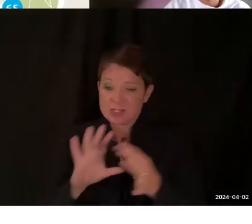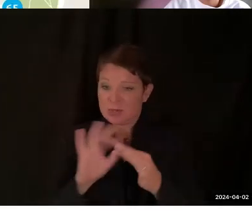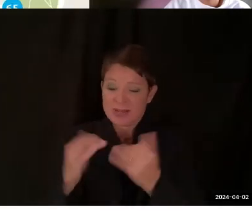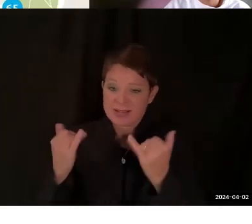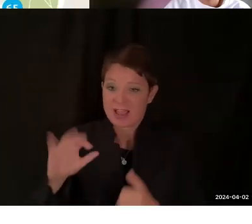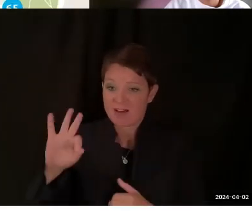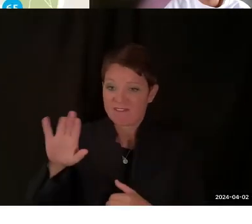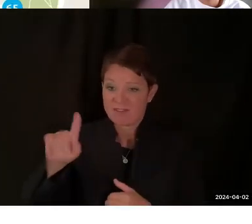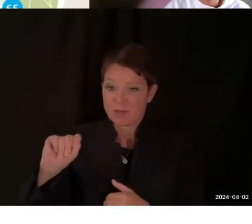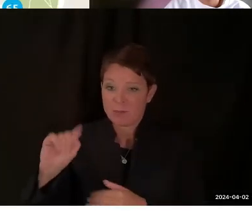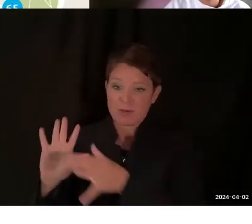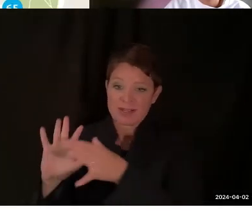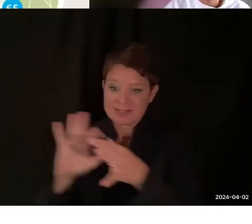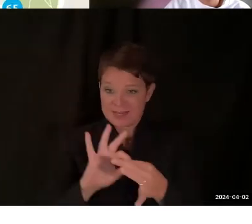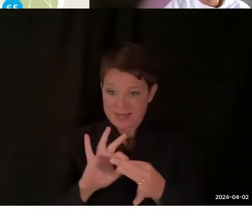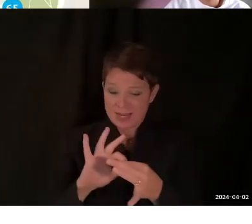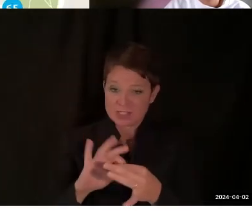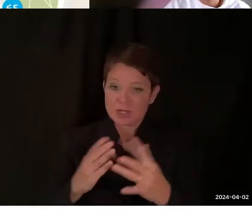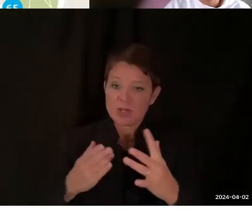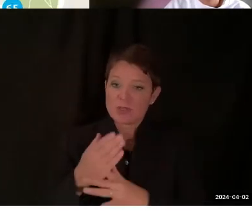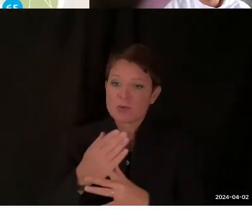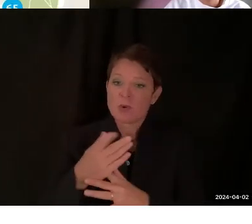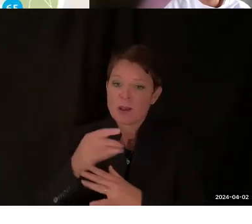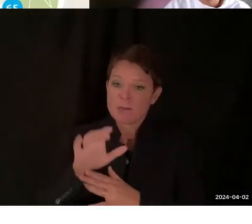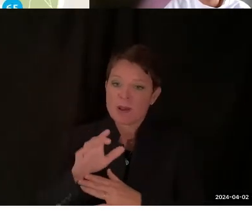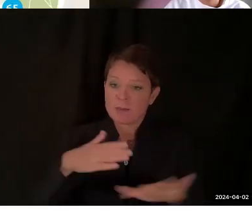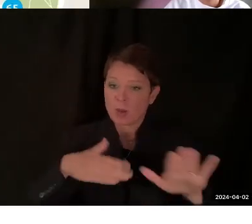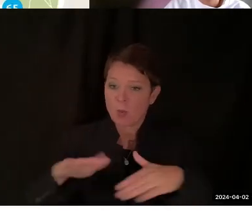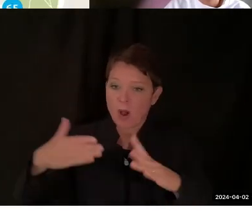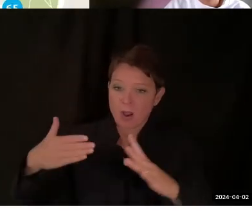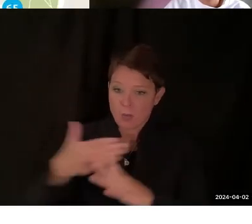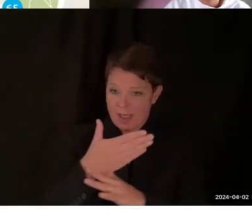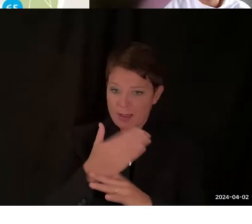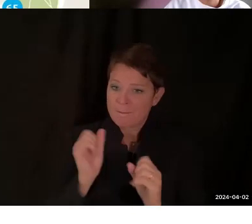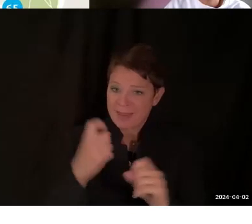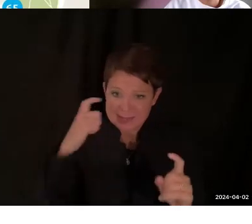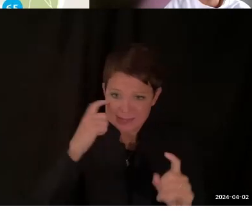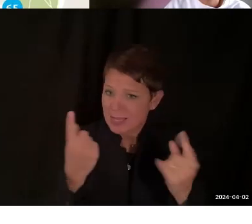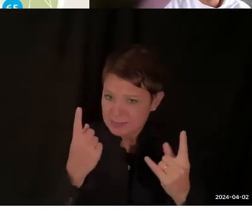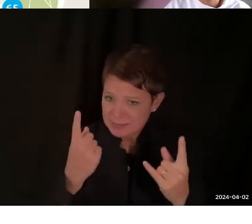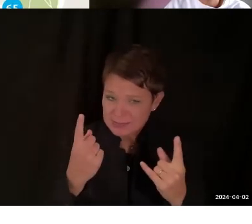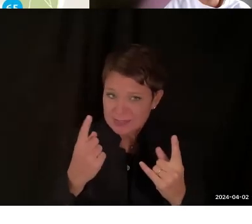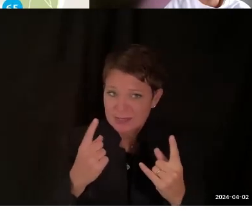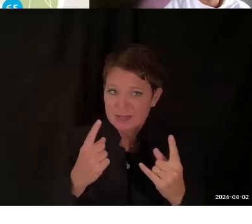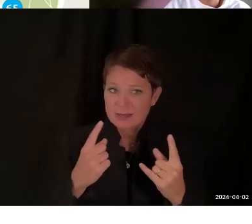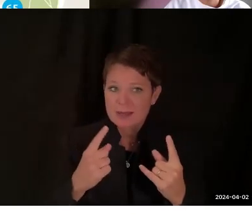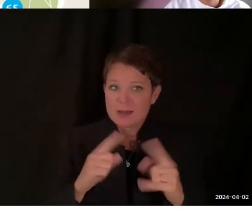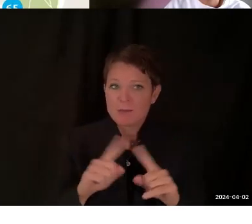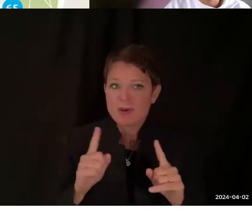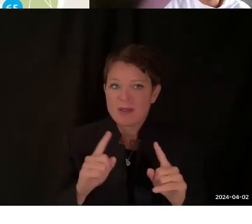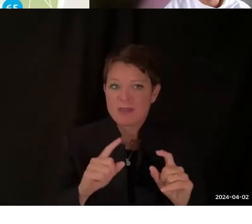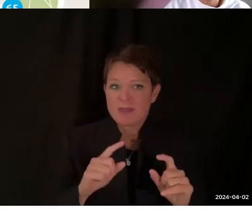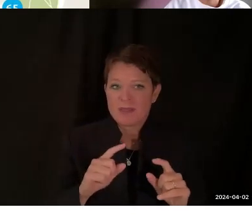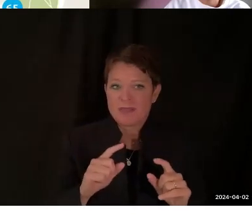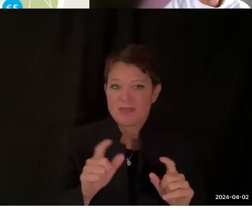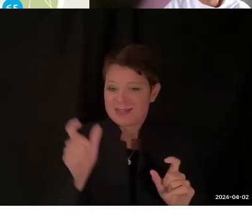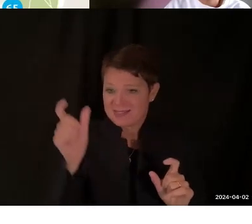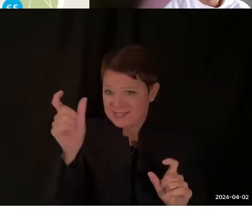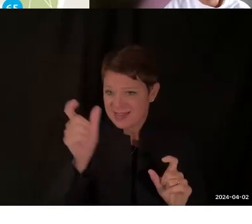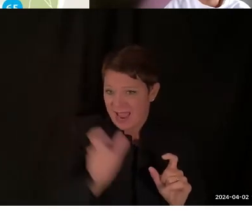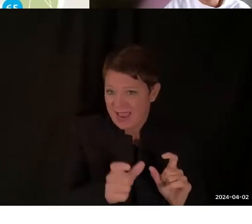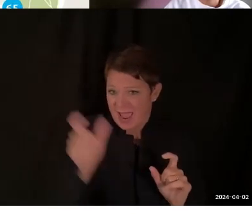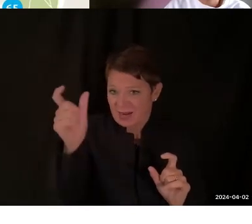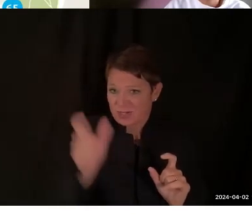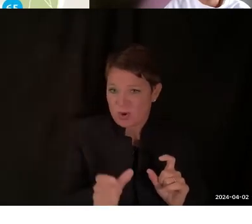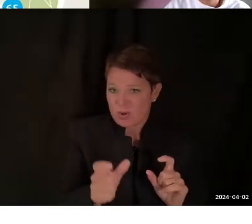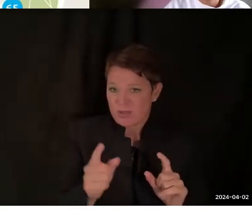Filbert Street gets connected through with a public walkway. Makes perfect sense. This diagonal walkway, as a